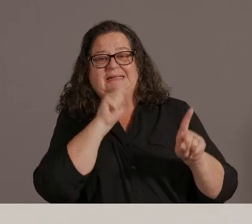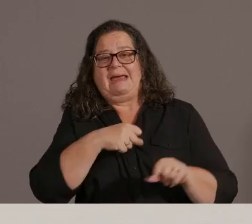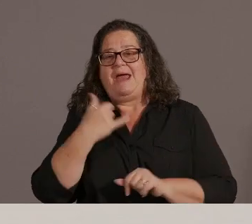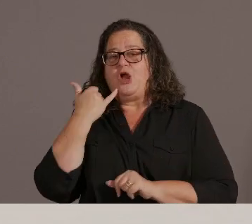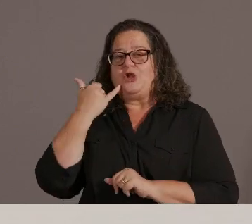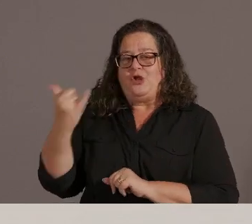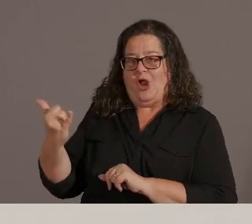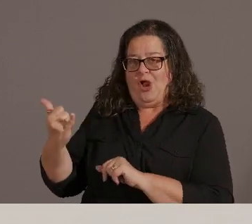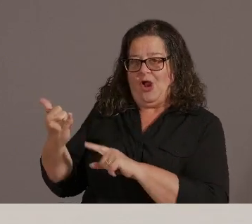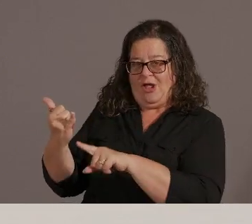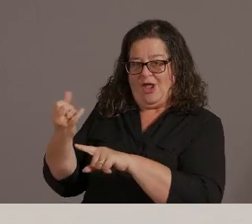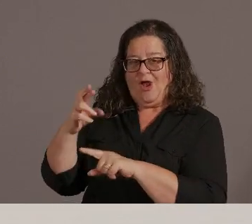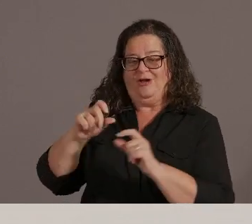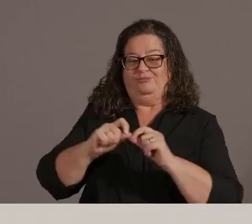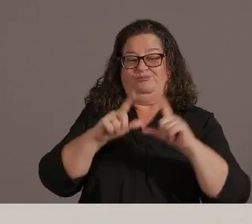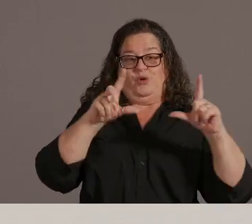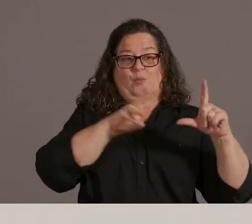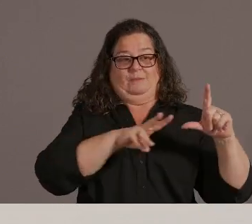so that